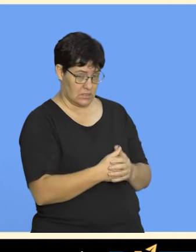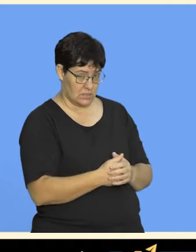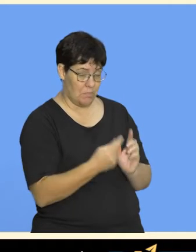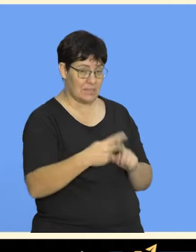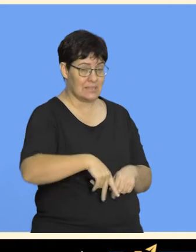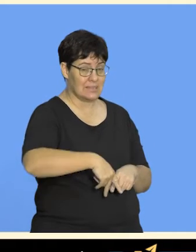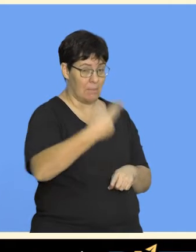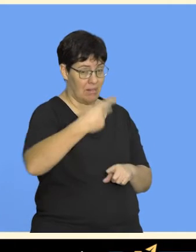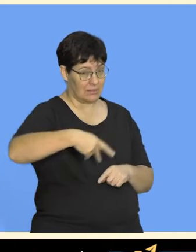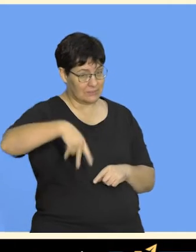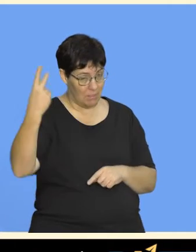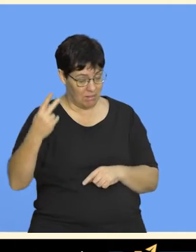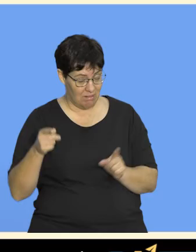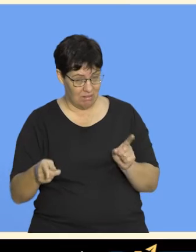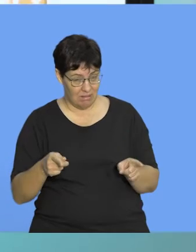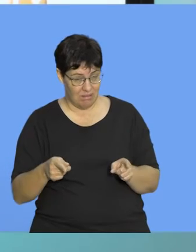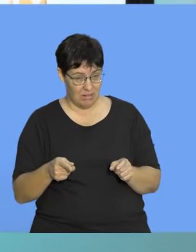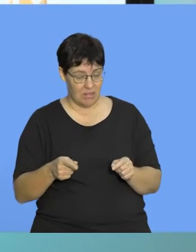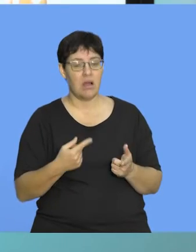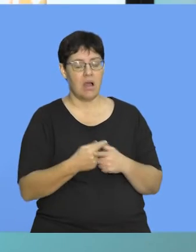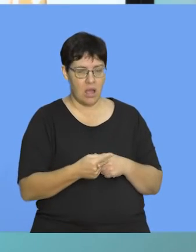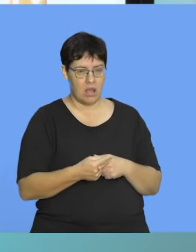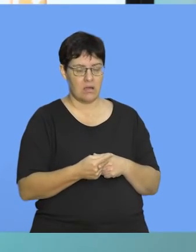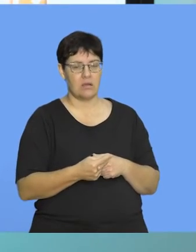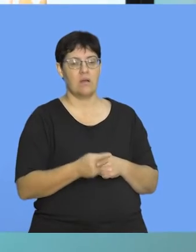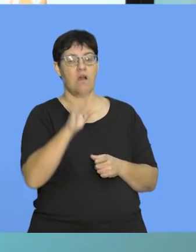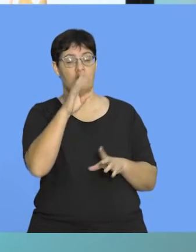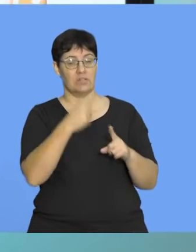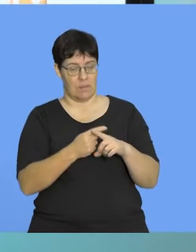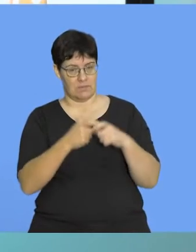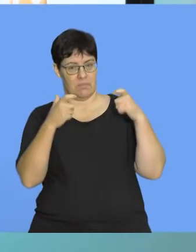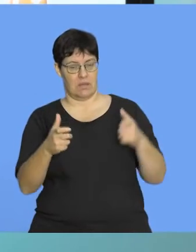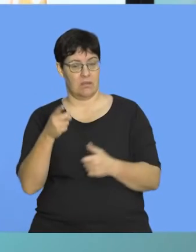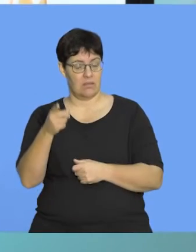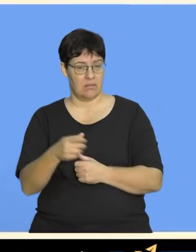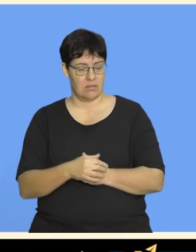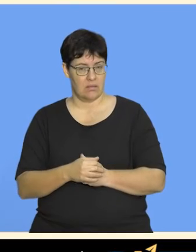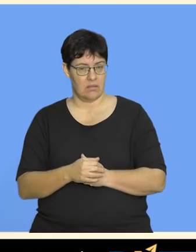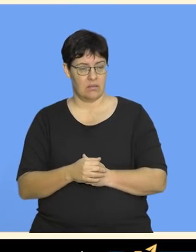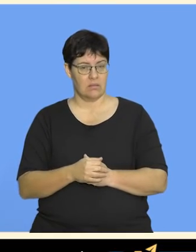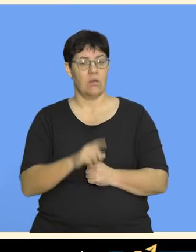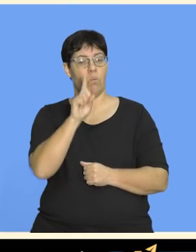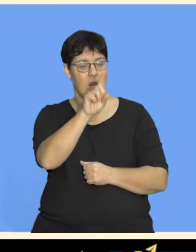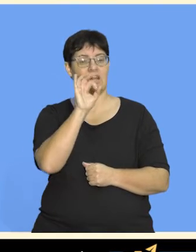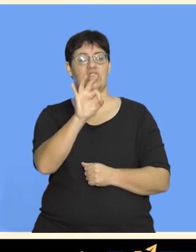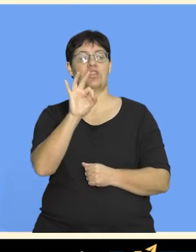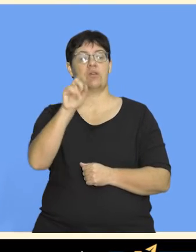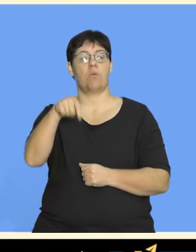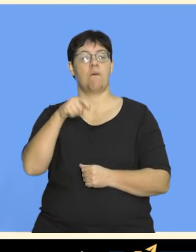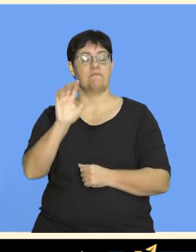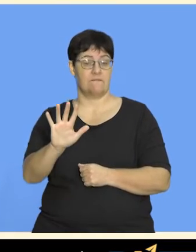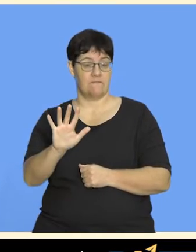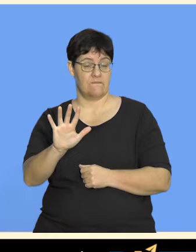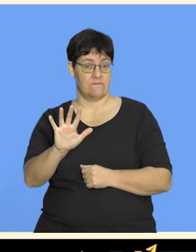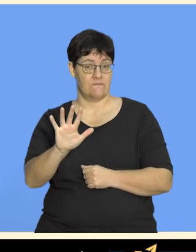doubled the mass twice, we made the force 4 times bigger, which is